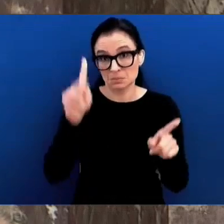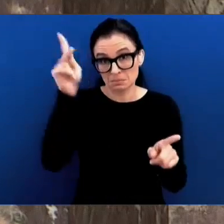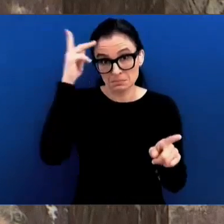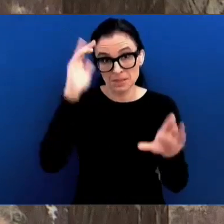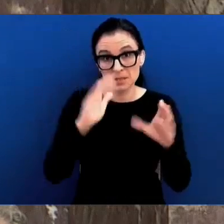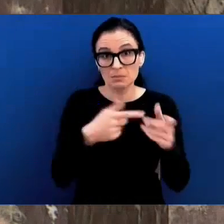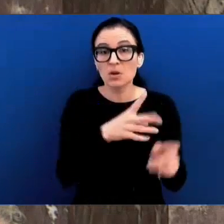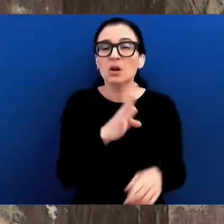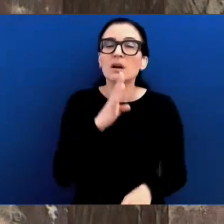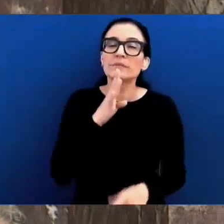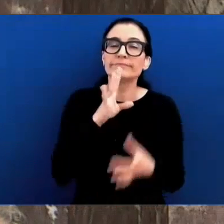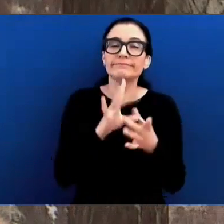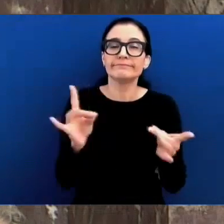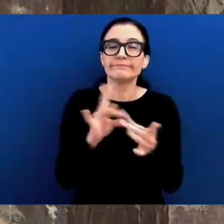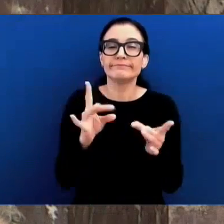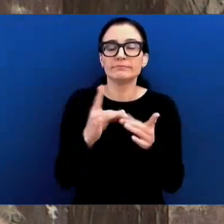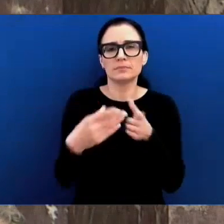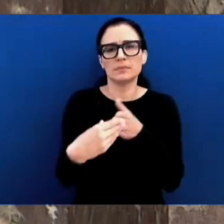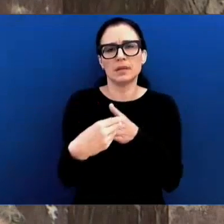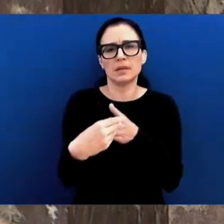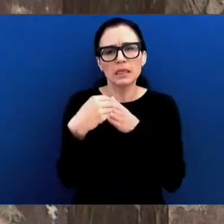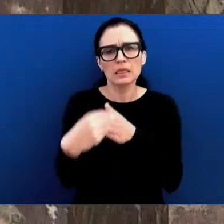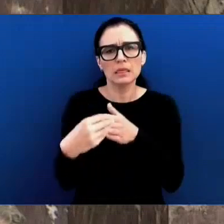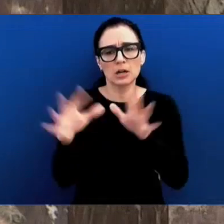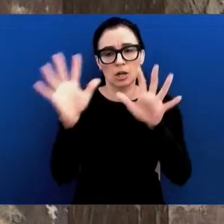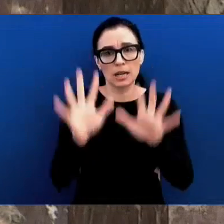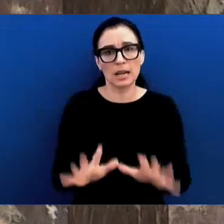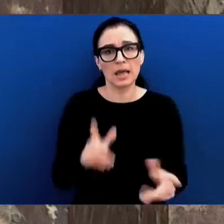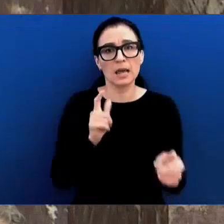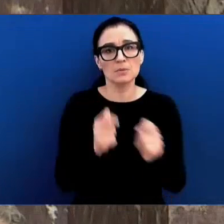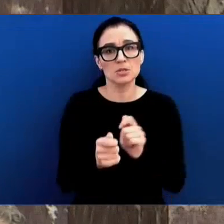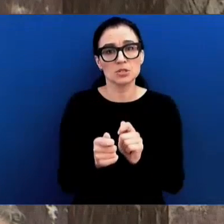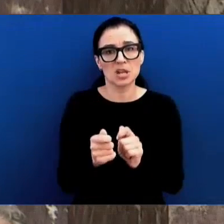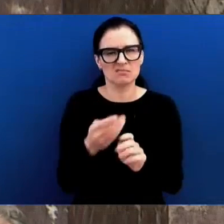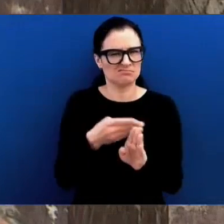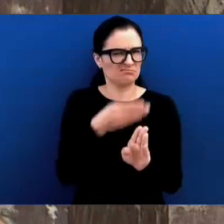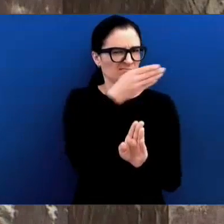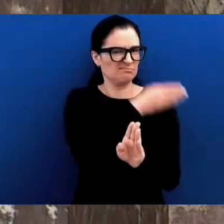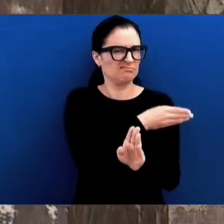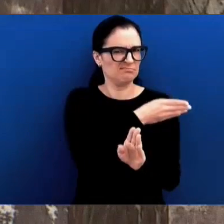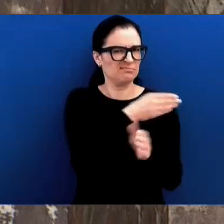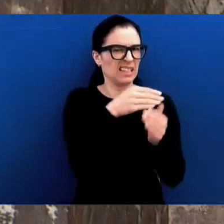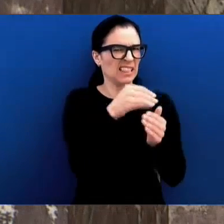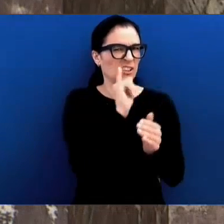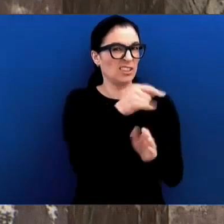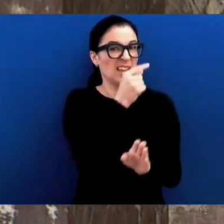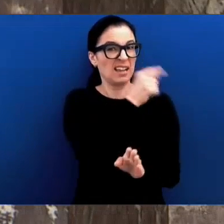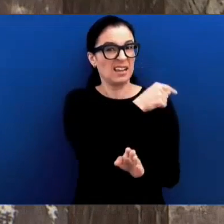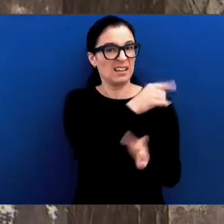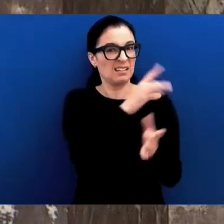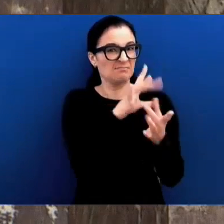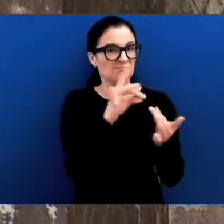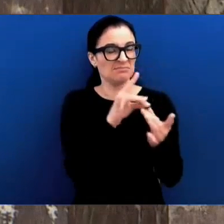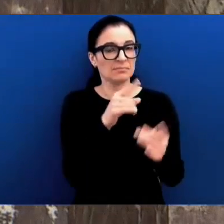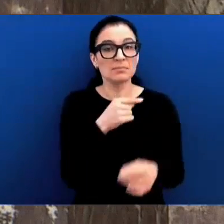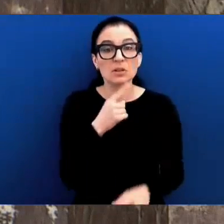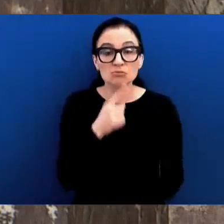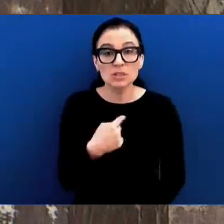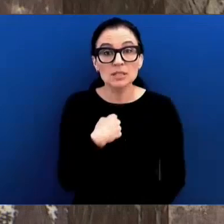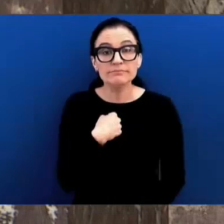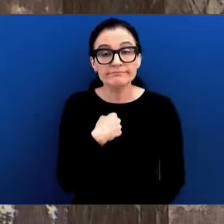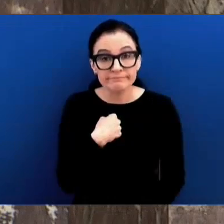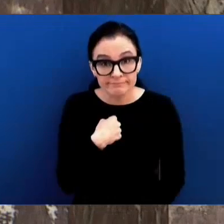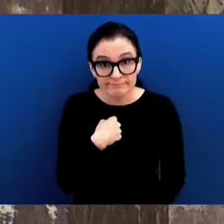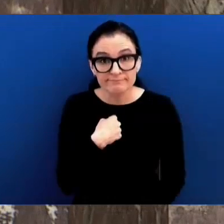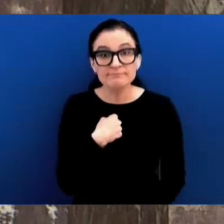as the greatest legacy that he was part of a previous government. His actual words were, I am actually very proud of the leadership we've taken